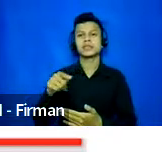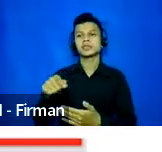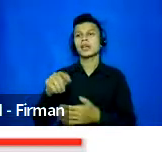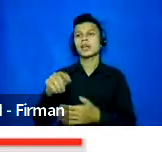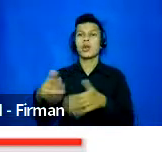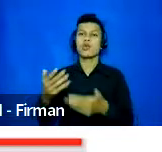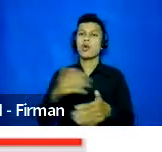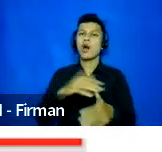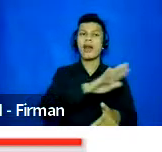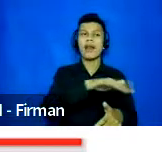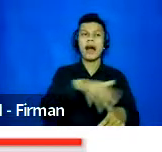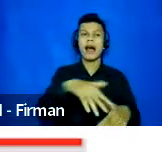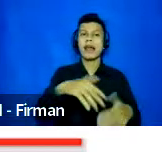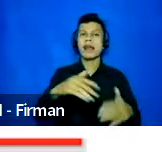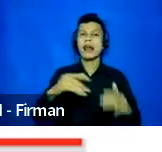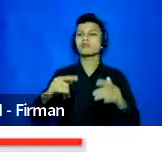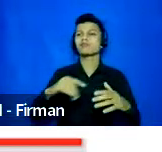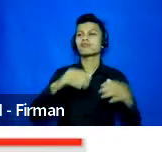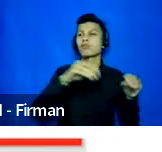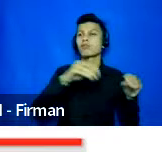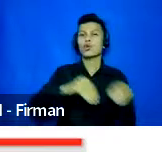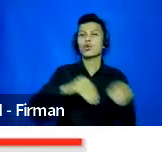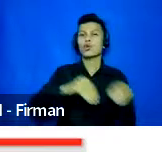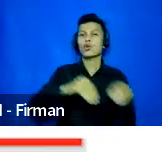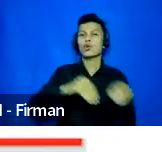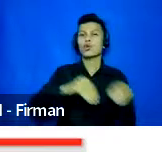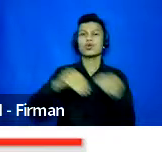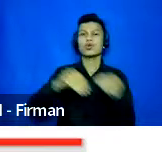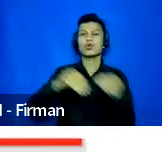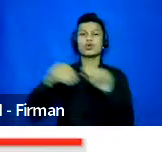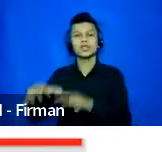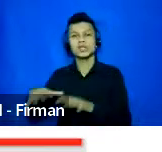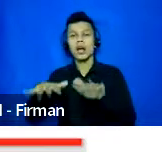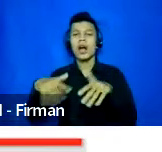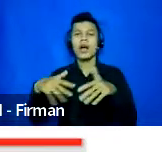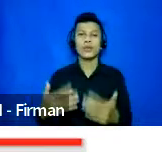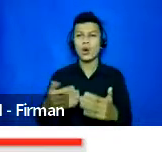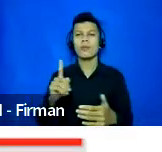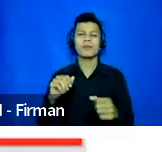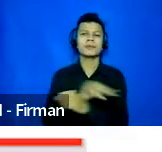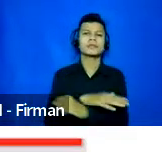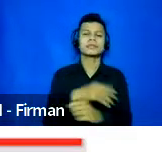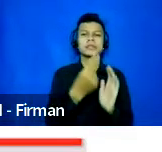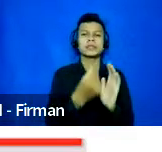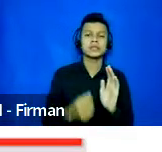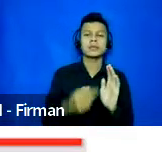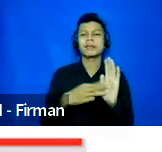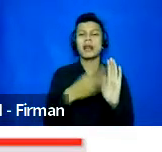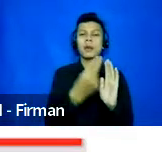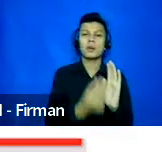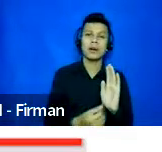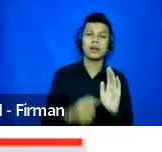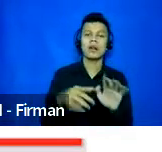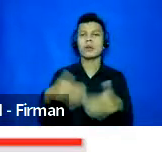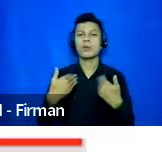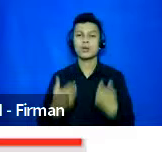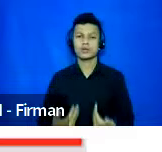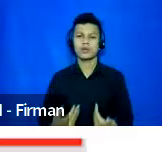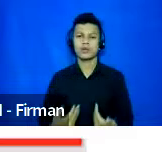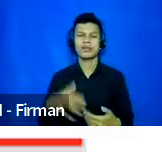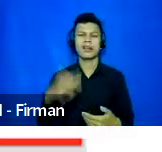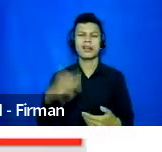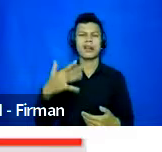are affected by humanitarian crisis, who have their education frequently disrupted. And